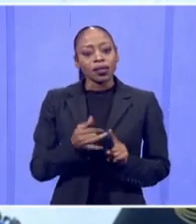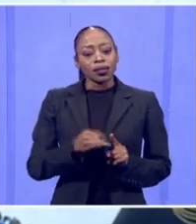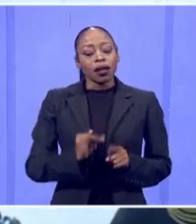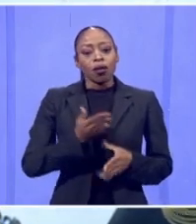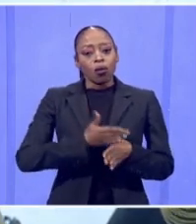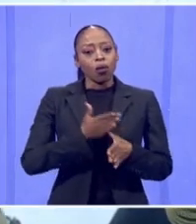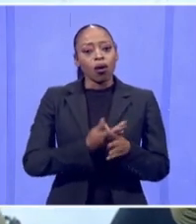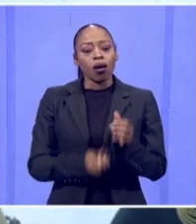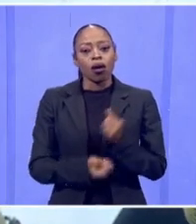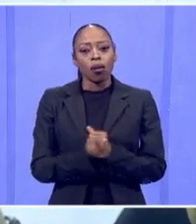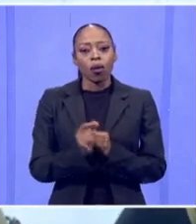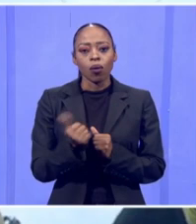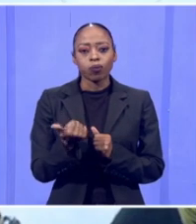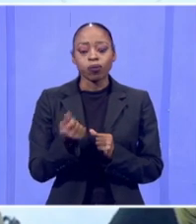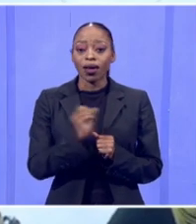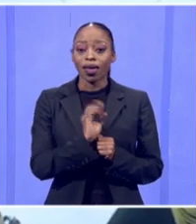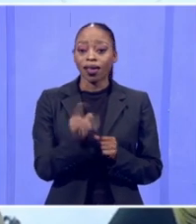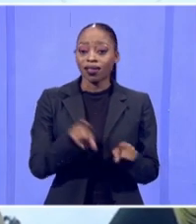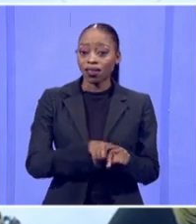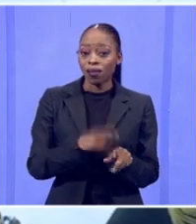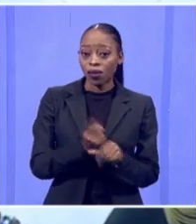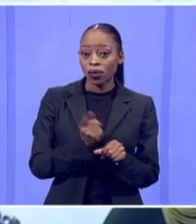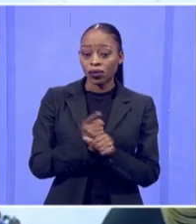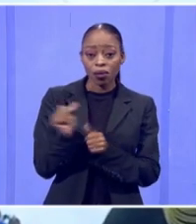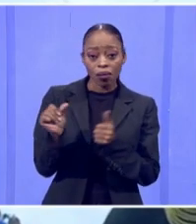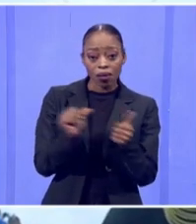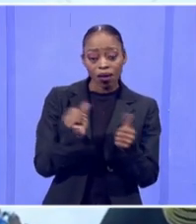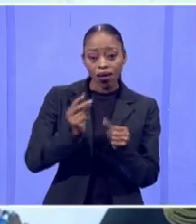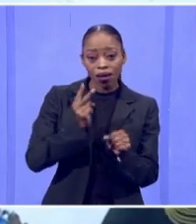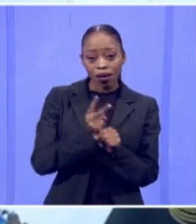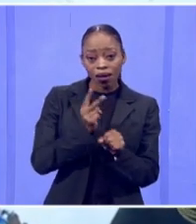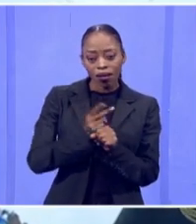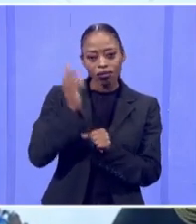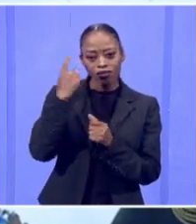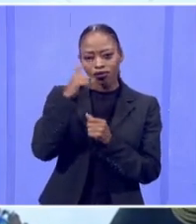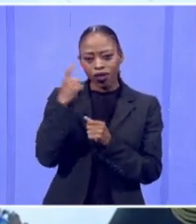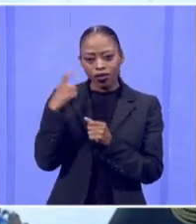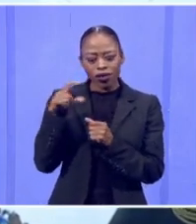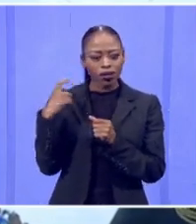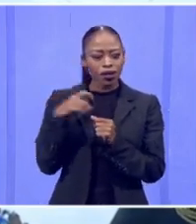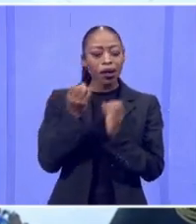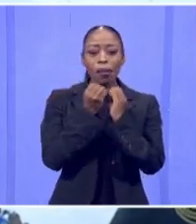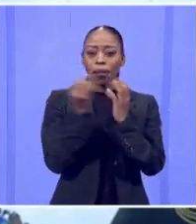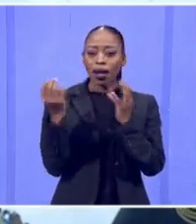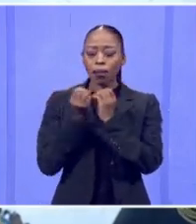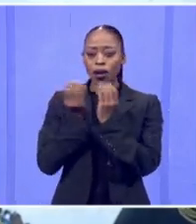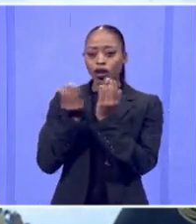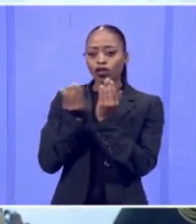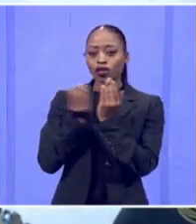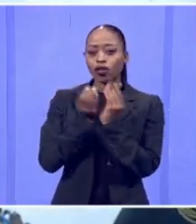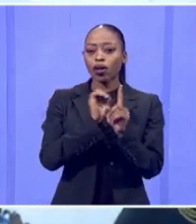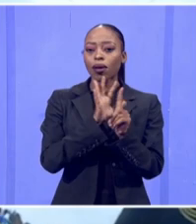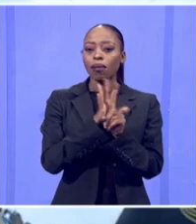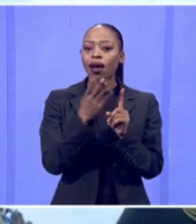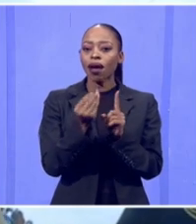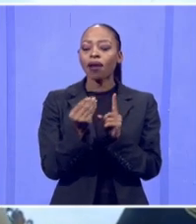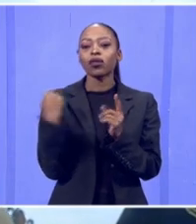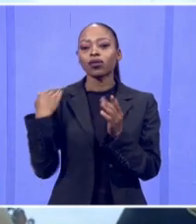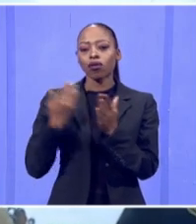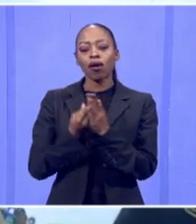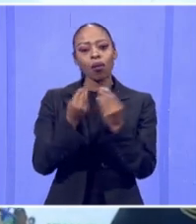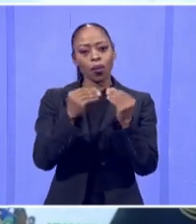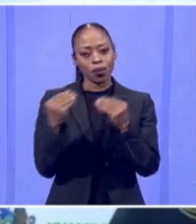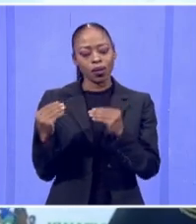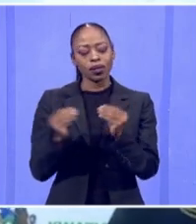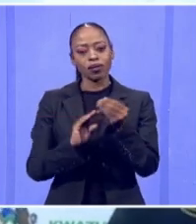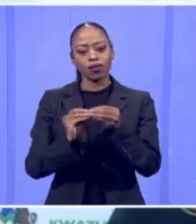is happening. And if we can go back and check data, a number of schools that were affected, something has happened.